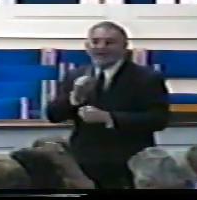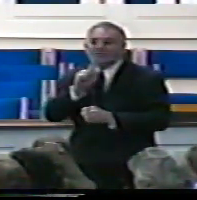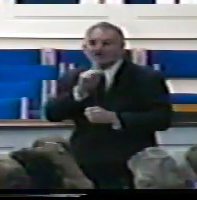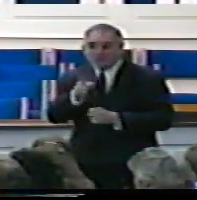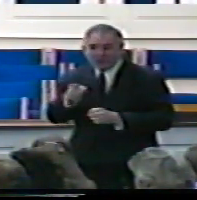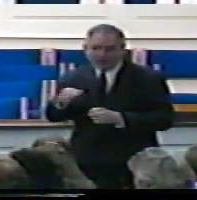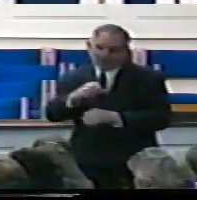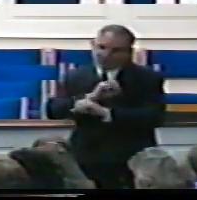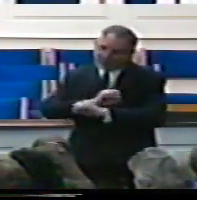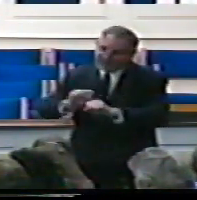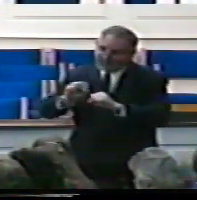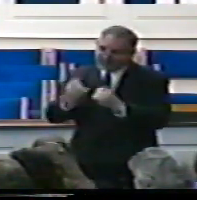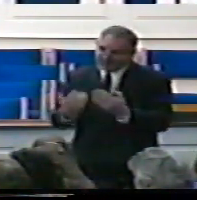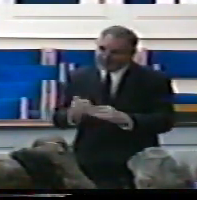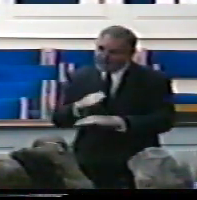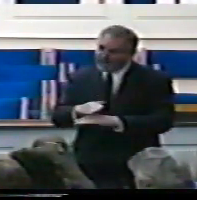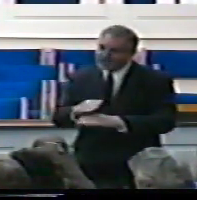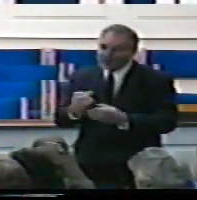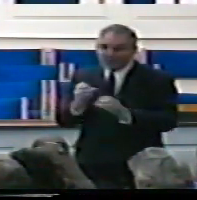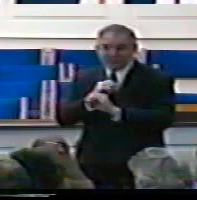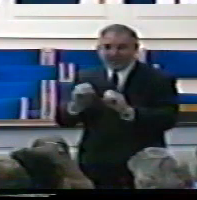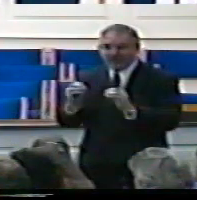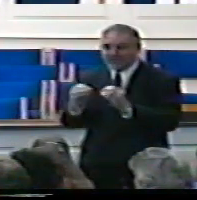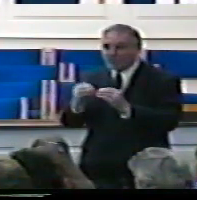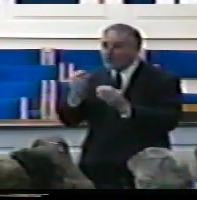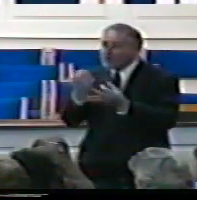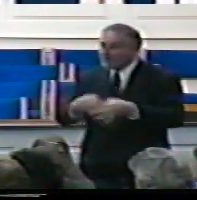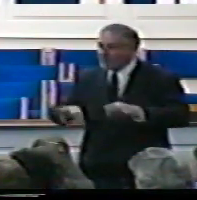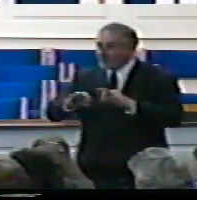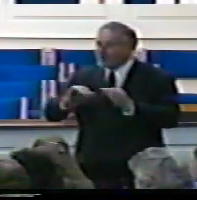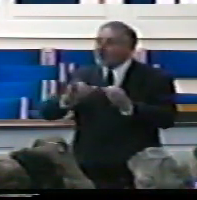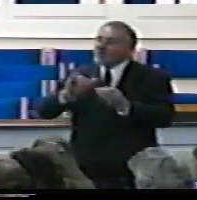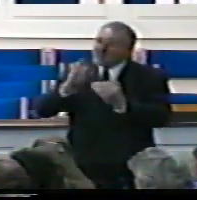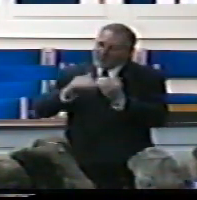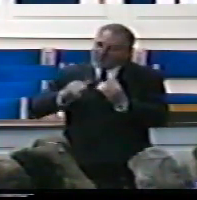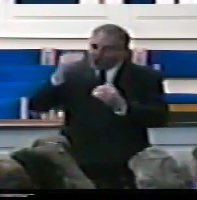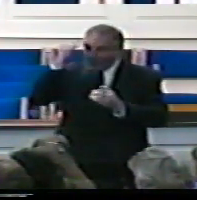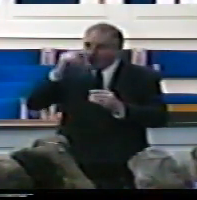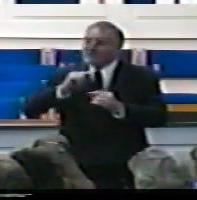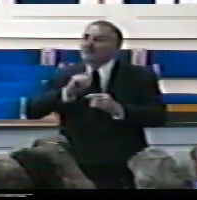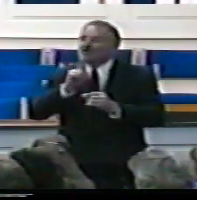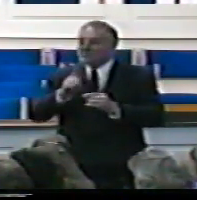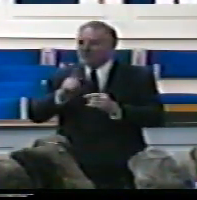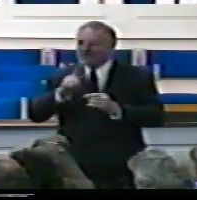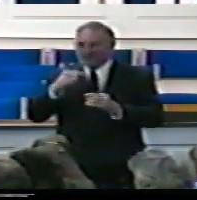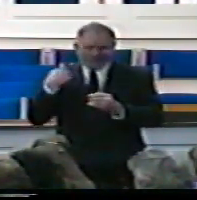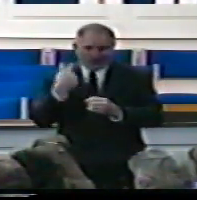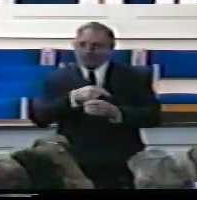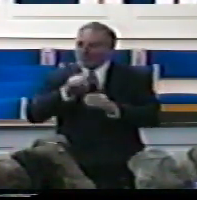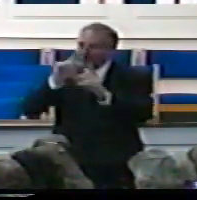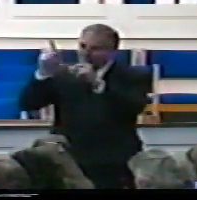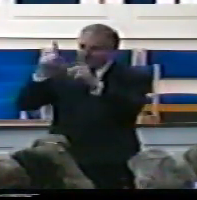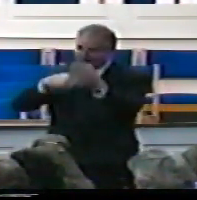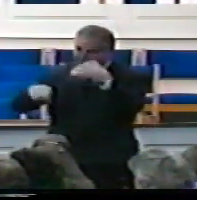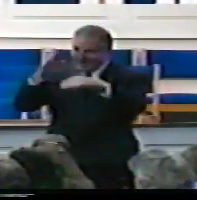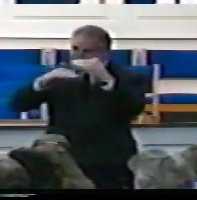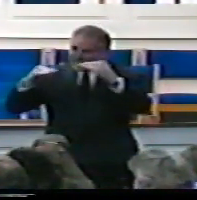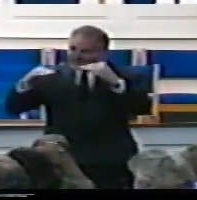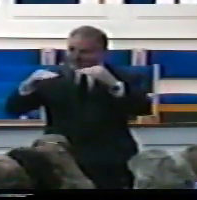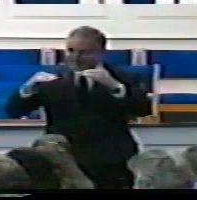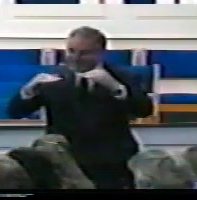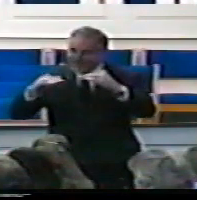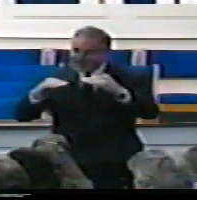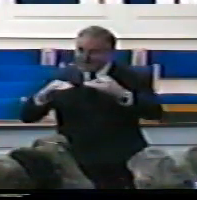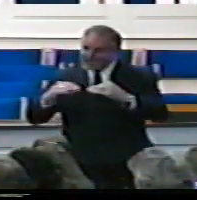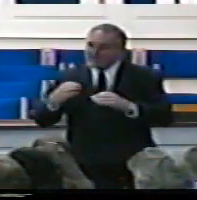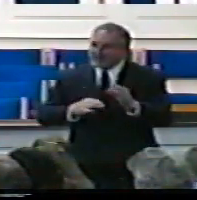tell you something? There's nothing more important than knowing for sure you're going to heaven. Say what you want to. I don't care how elementary it may sound to you. There's nothing more important than knowing for sure